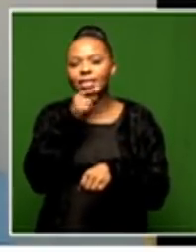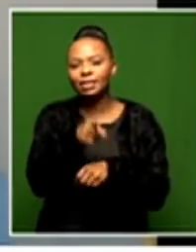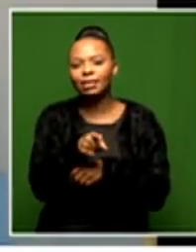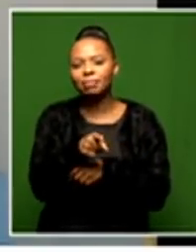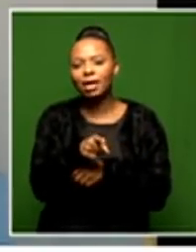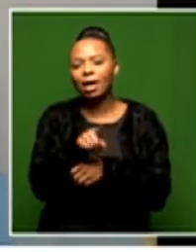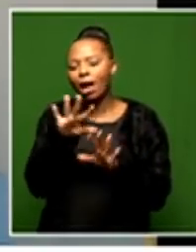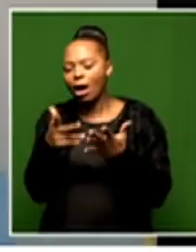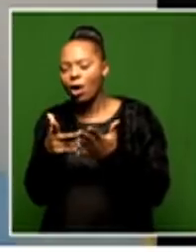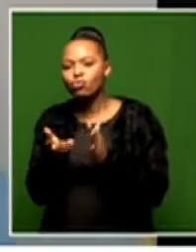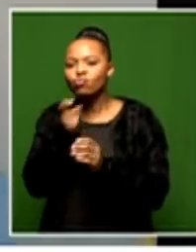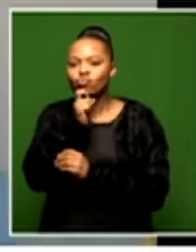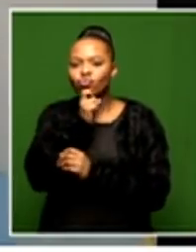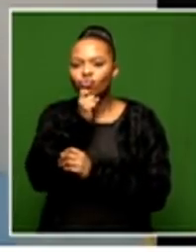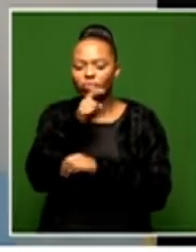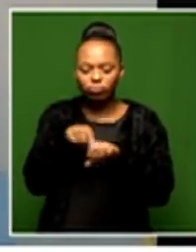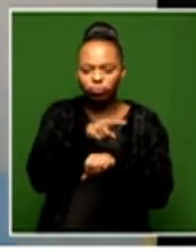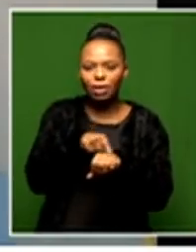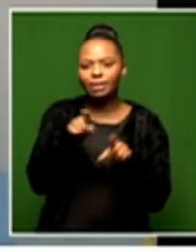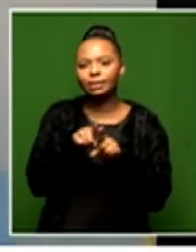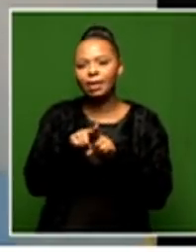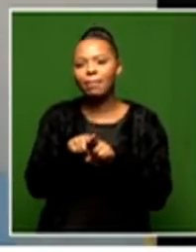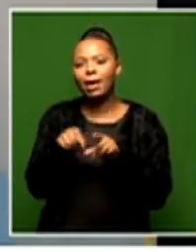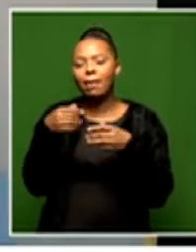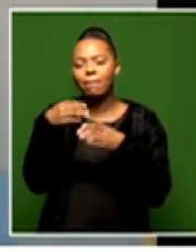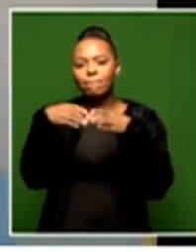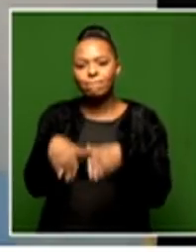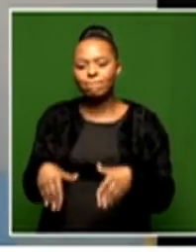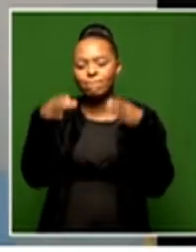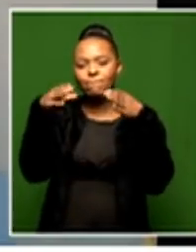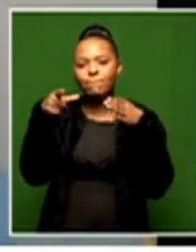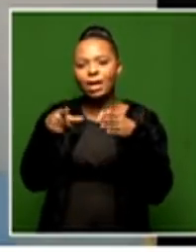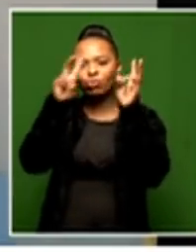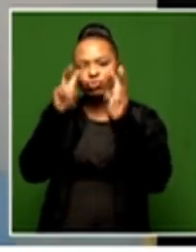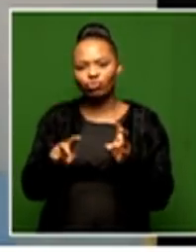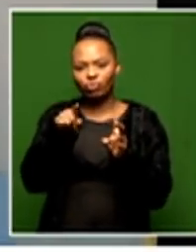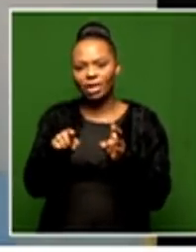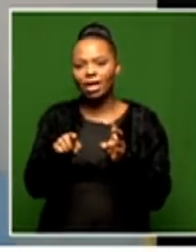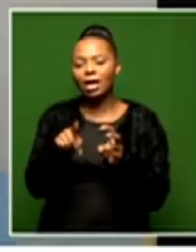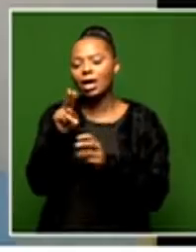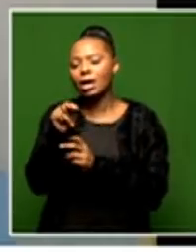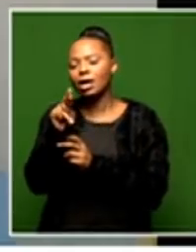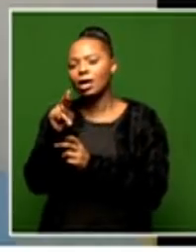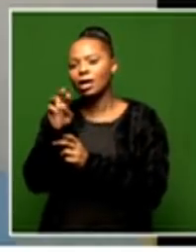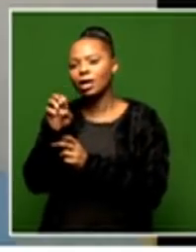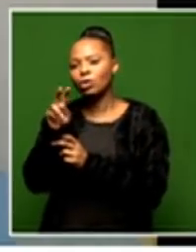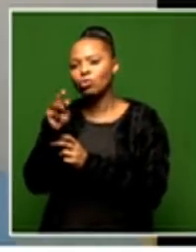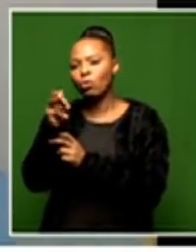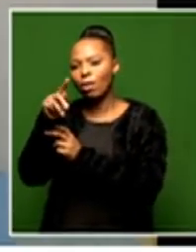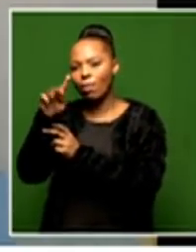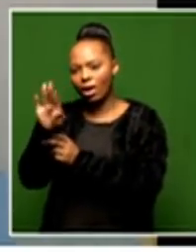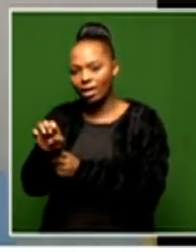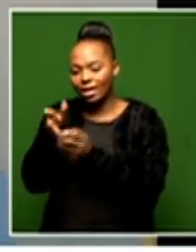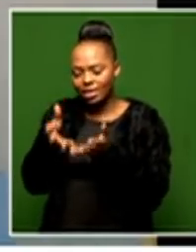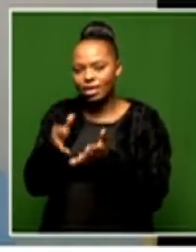big coal-fired power stations, and the renewables in South Africa make the cost of electricity